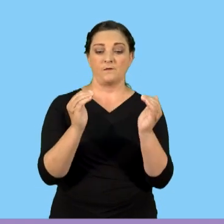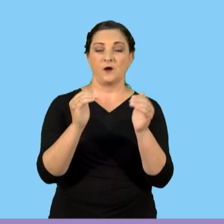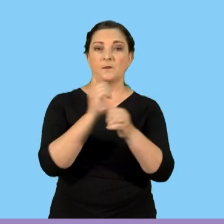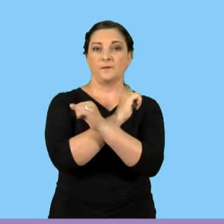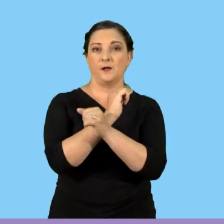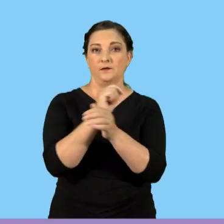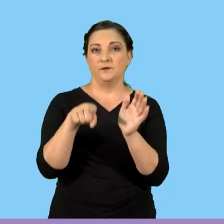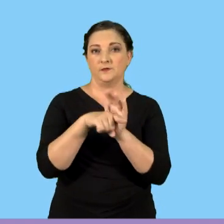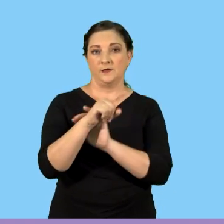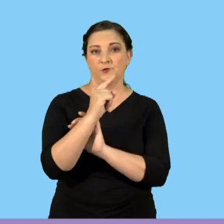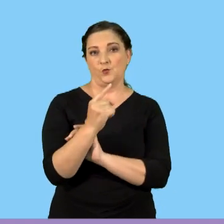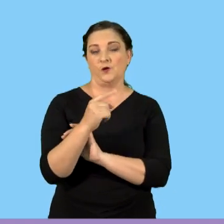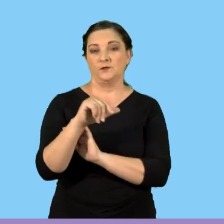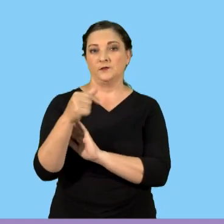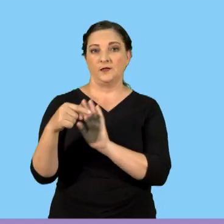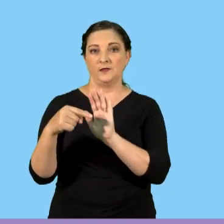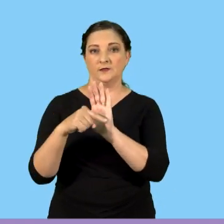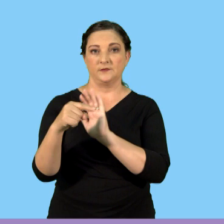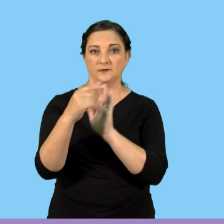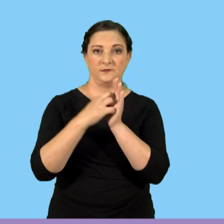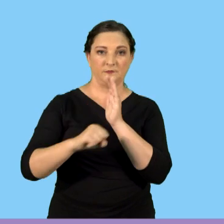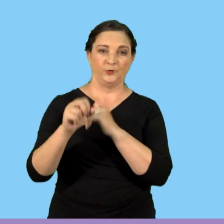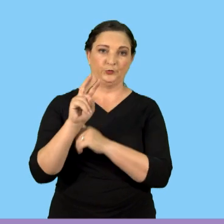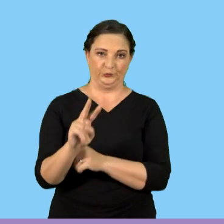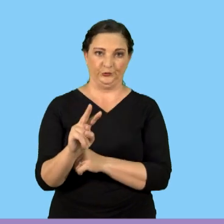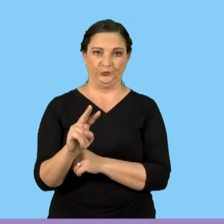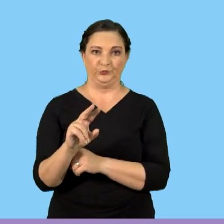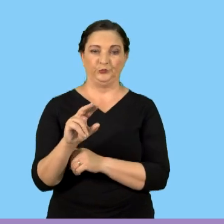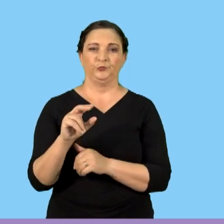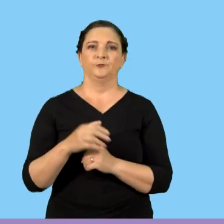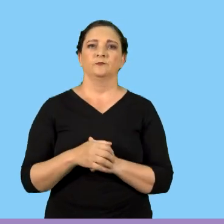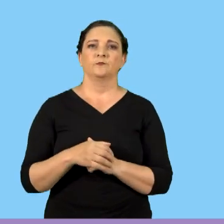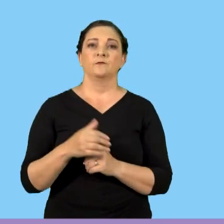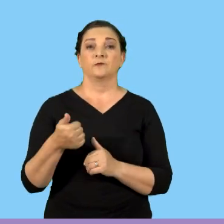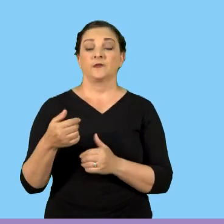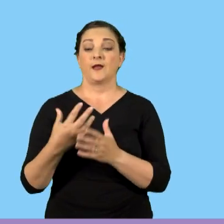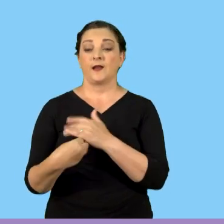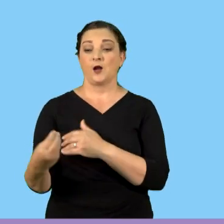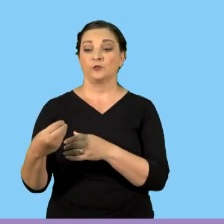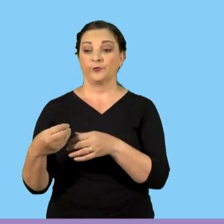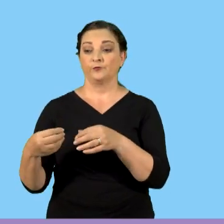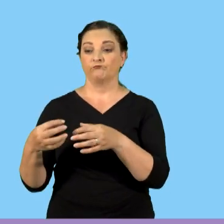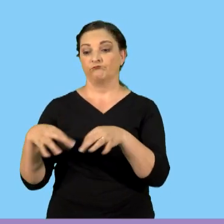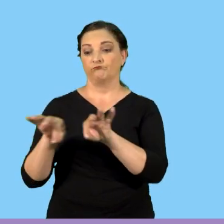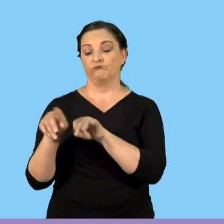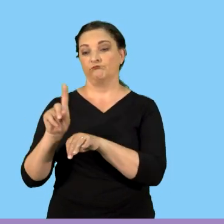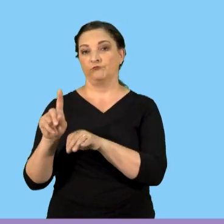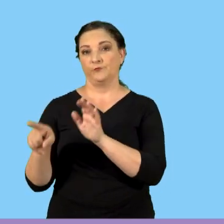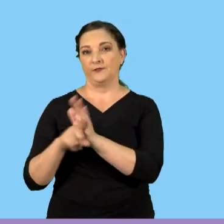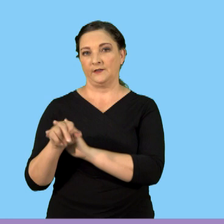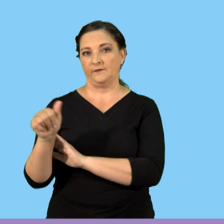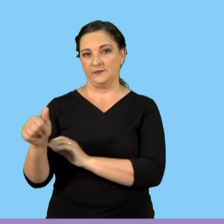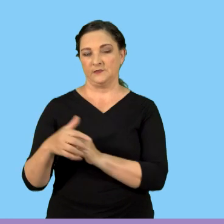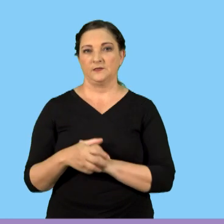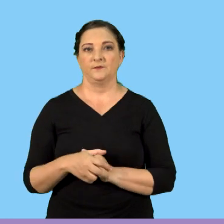this -1 by 4, and then we are going to subtract 2. That gives us an output value of a